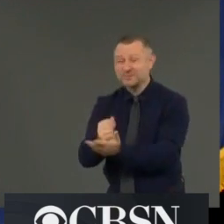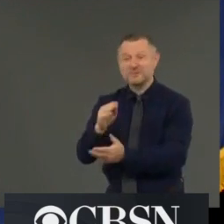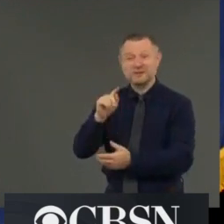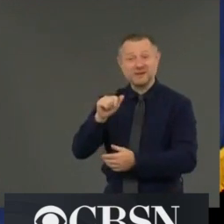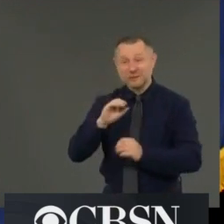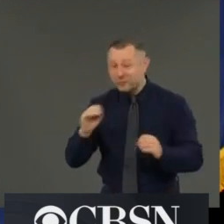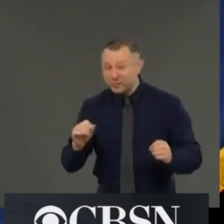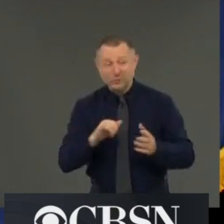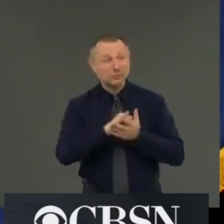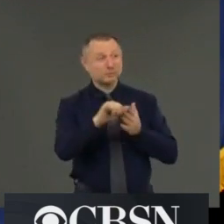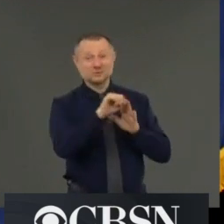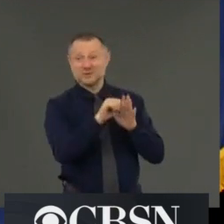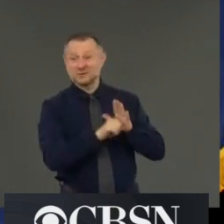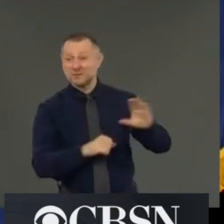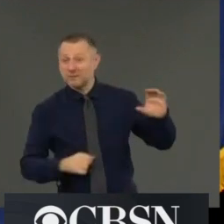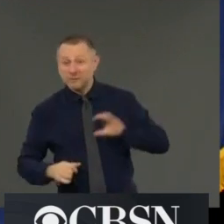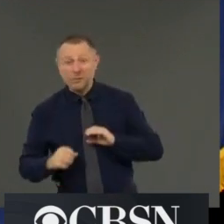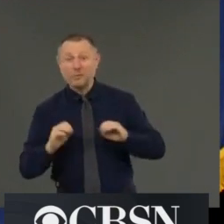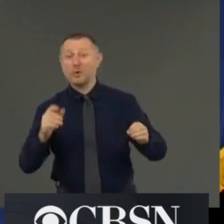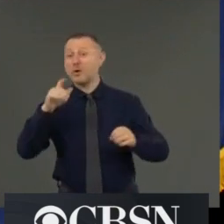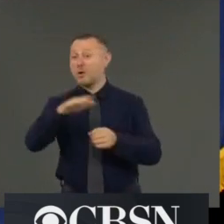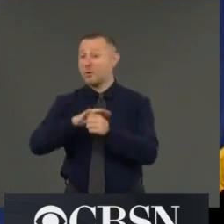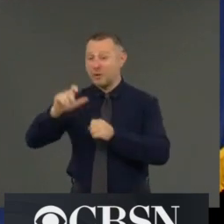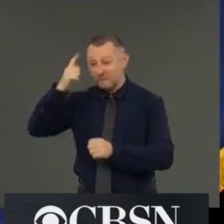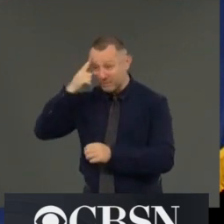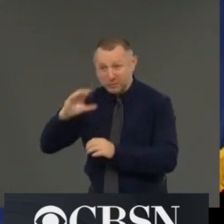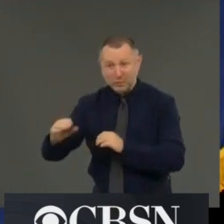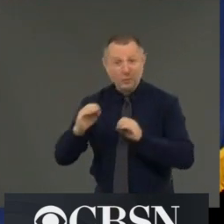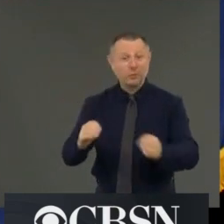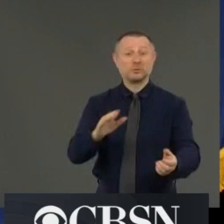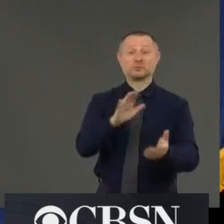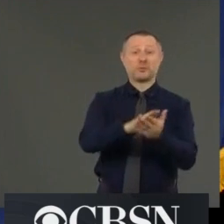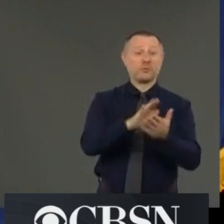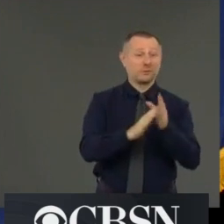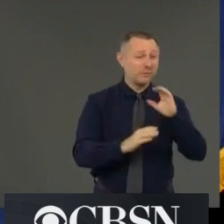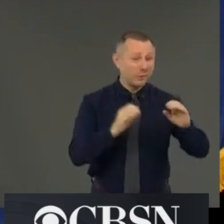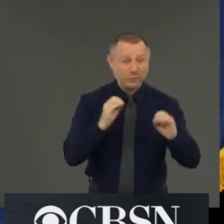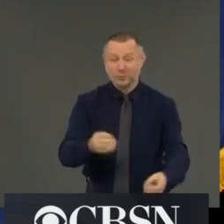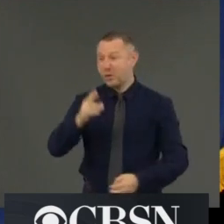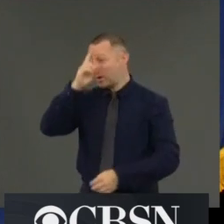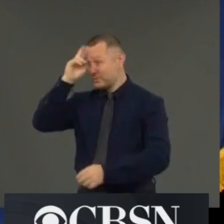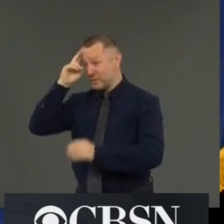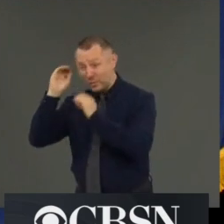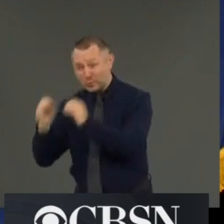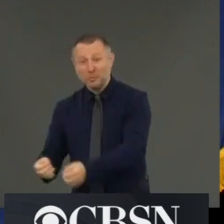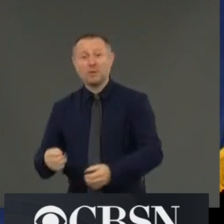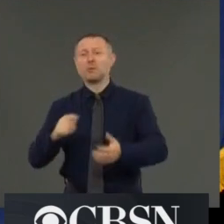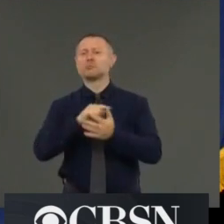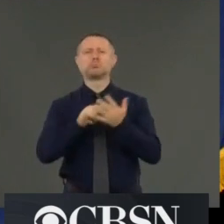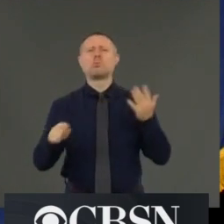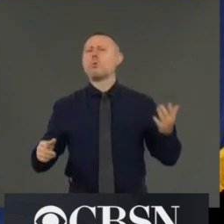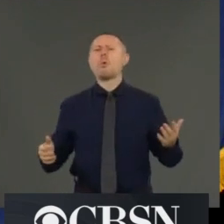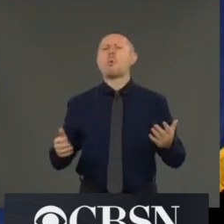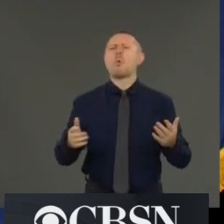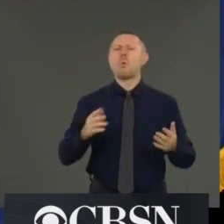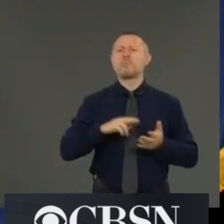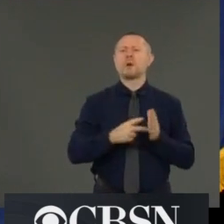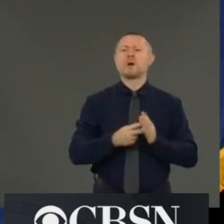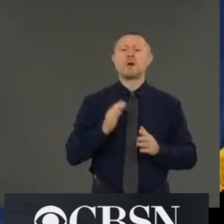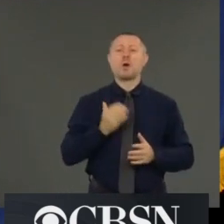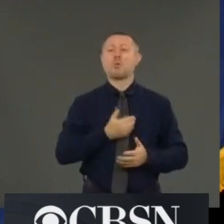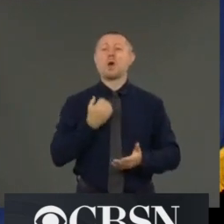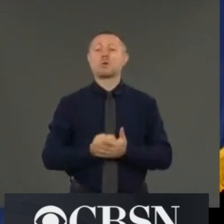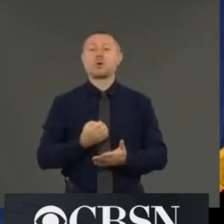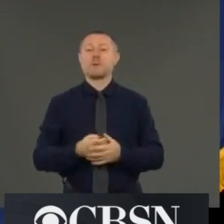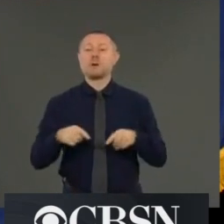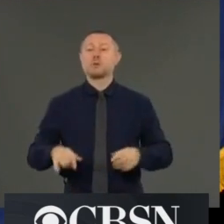to the local governments, to the hospitals, to the schools, it's going to take the economic crisis we're in now, and